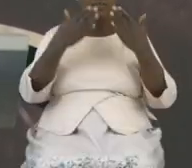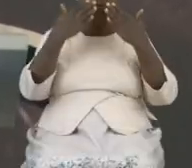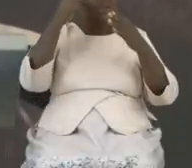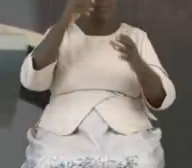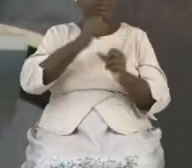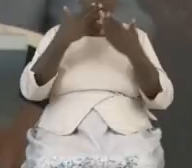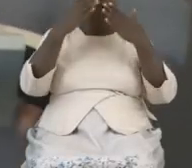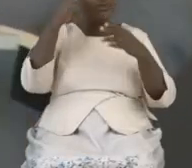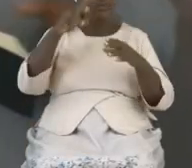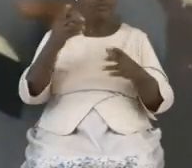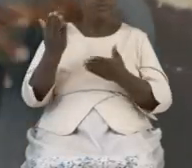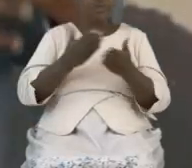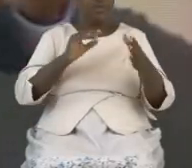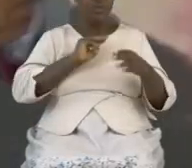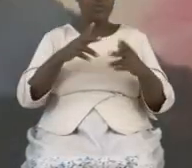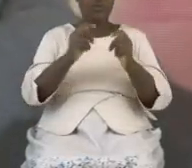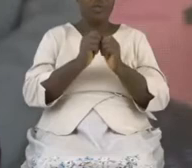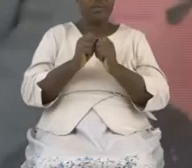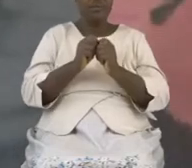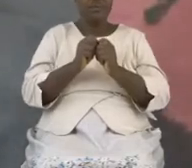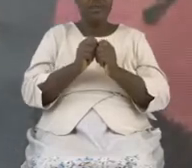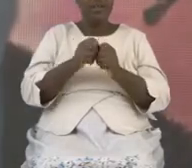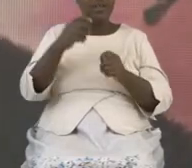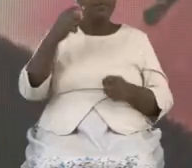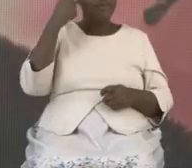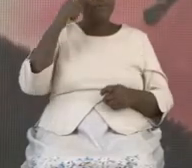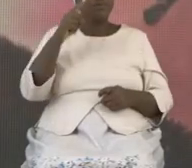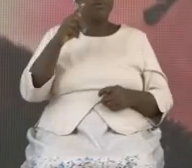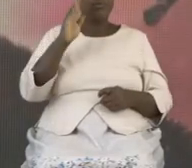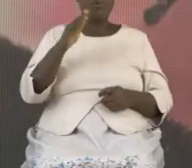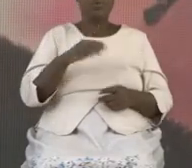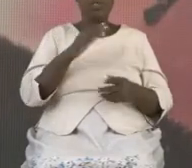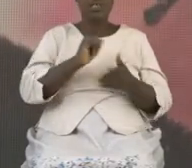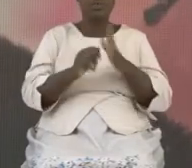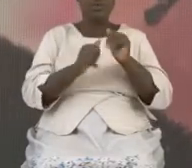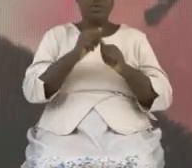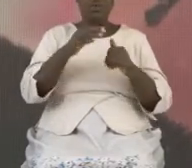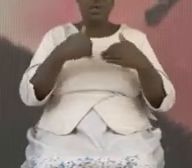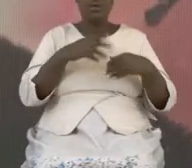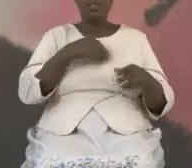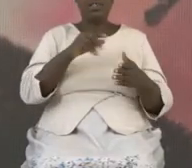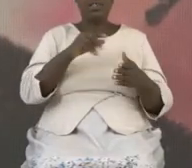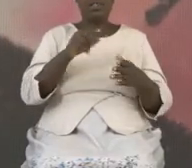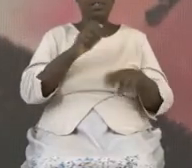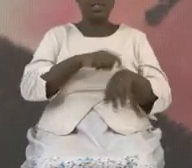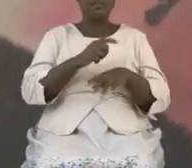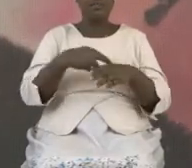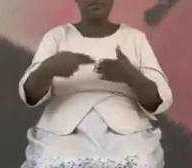bringing us together for a retreat, a time of refreshing, a time